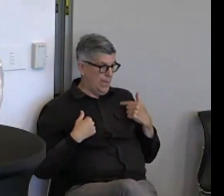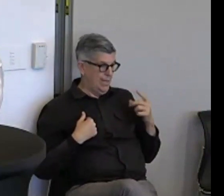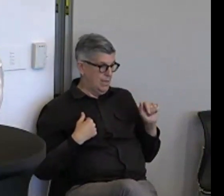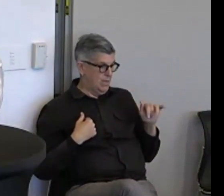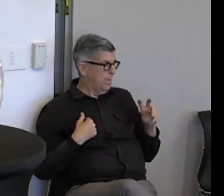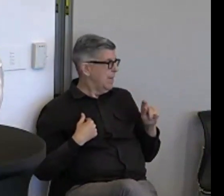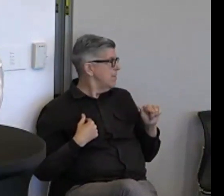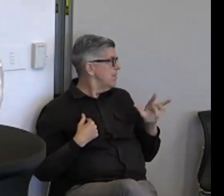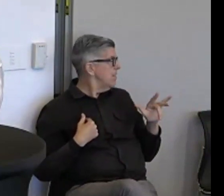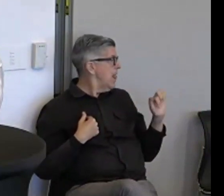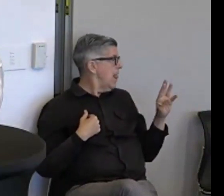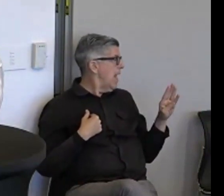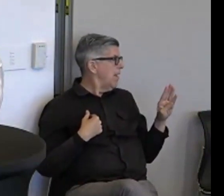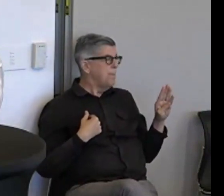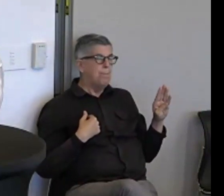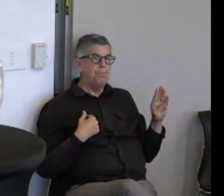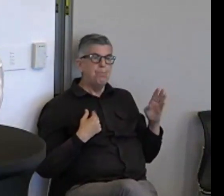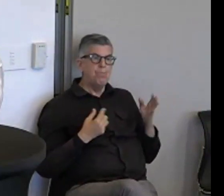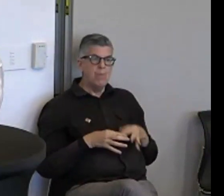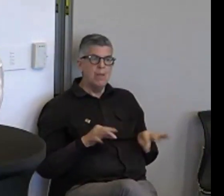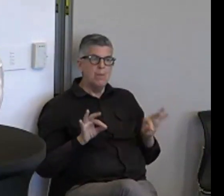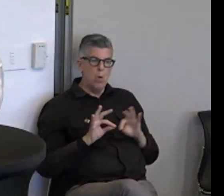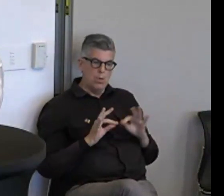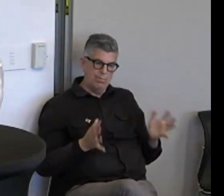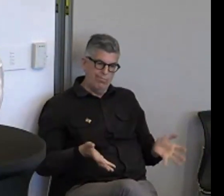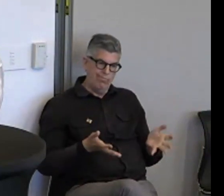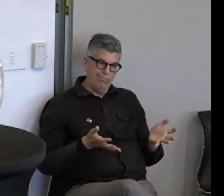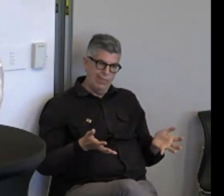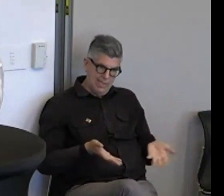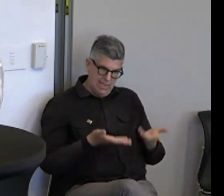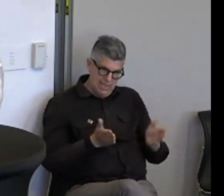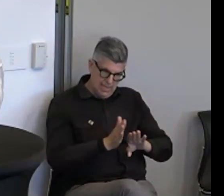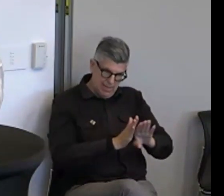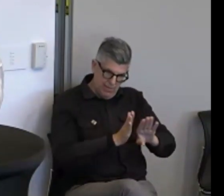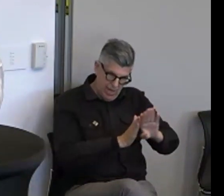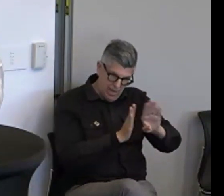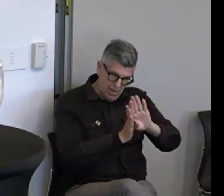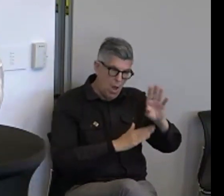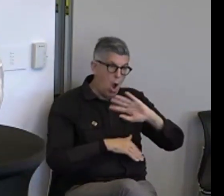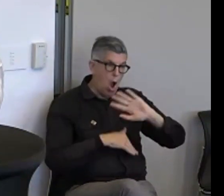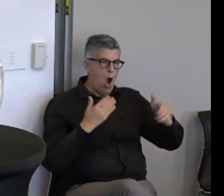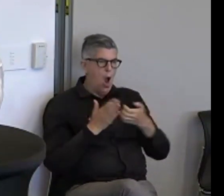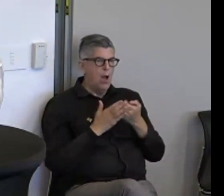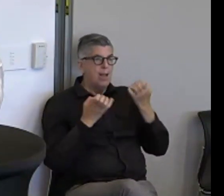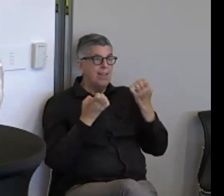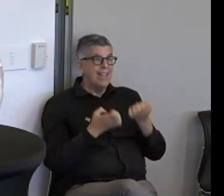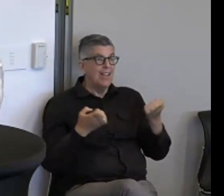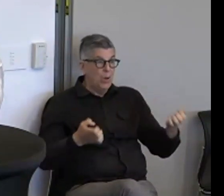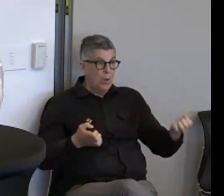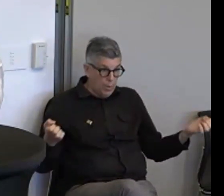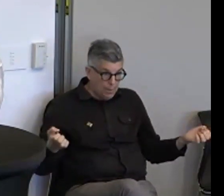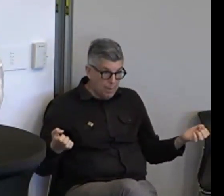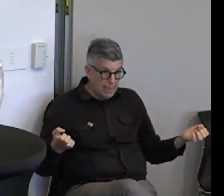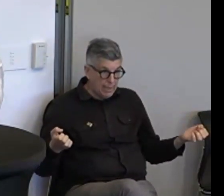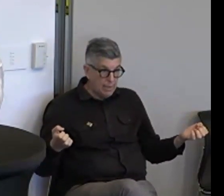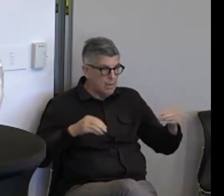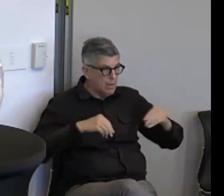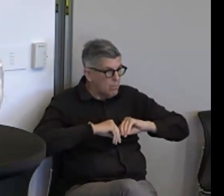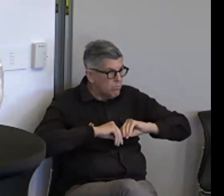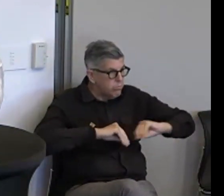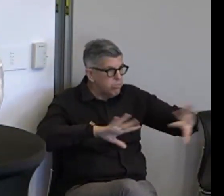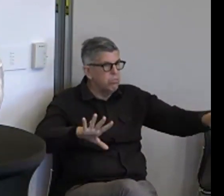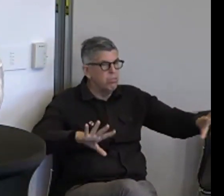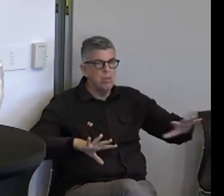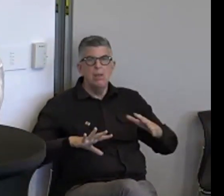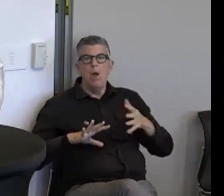think are important to propagate. One of them is that we get all of that equipment into a place where the public can interact with it, that anyone blind or